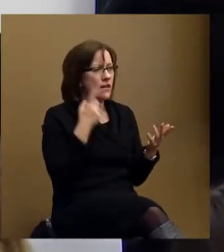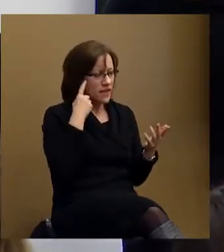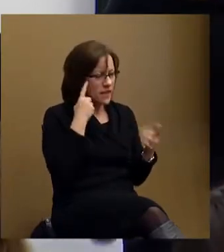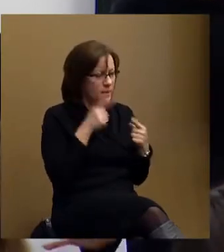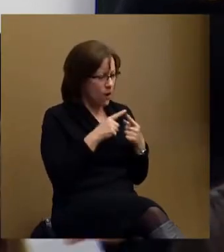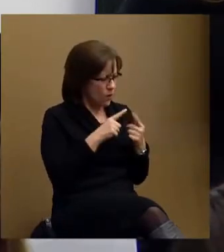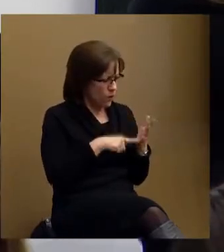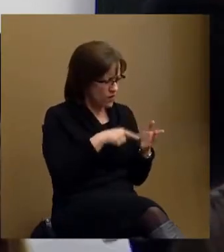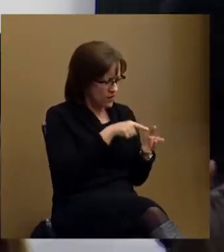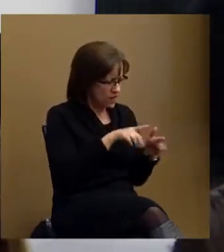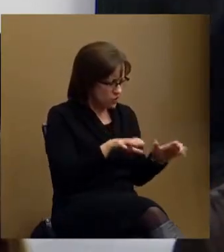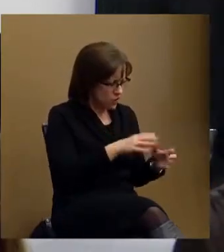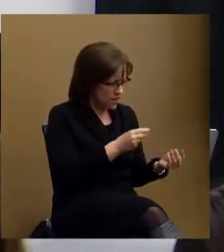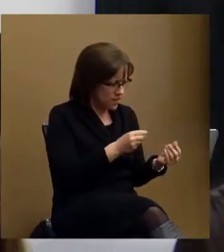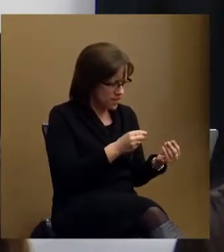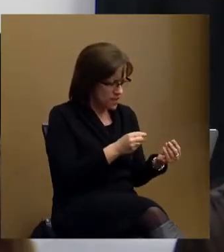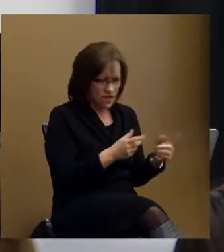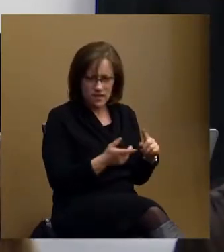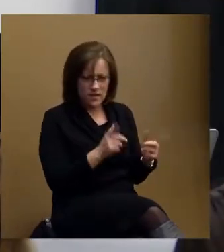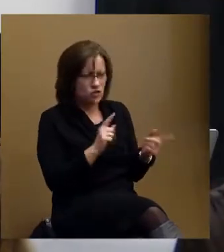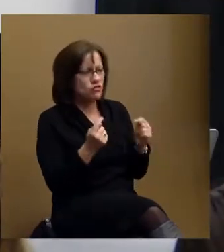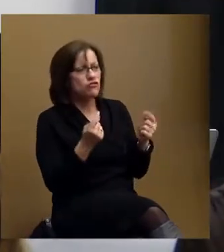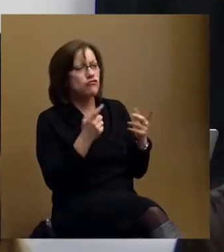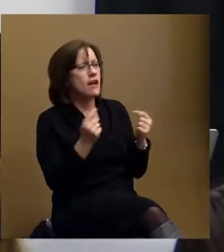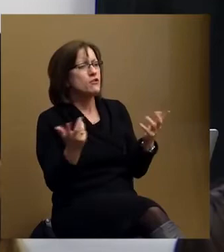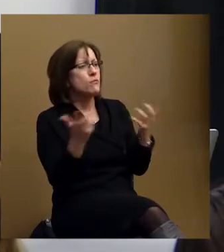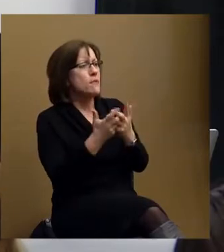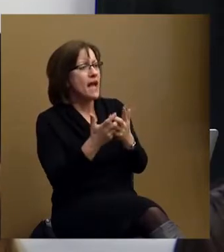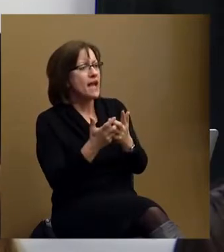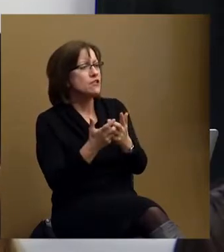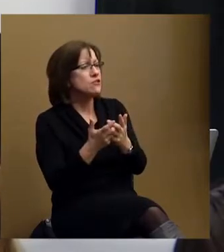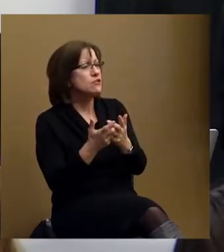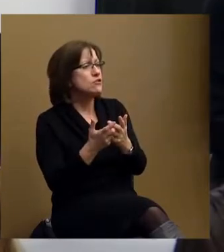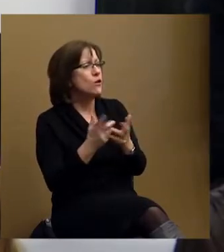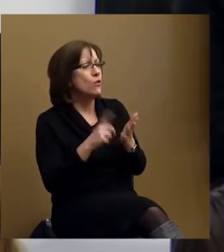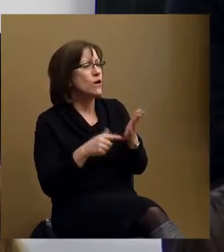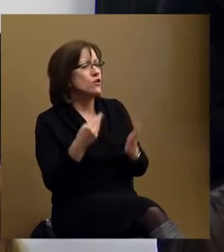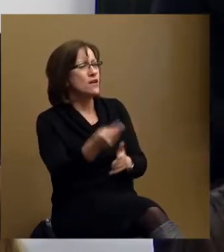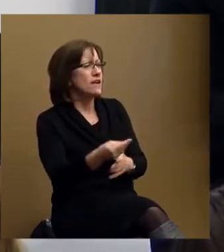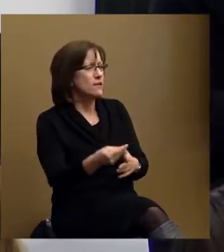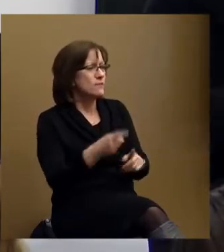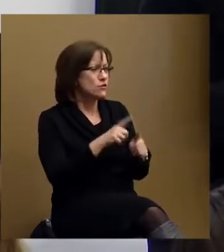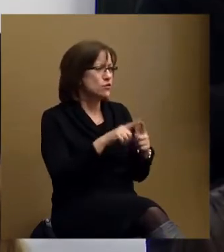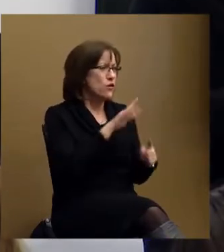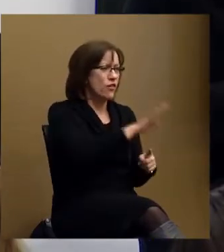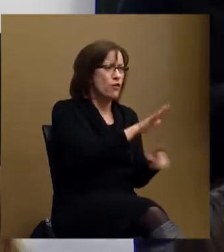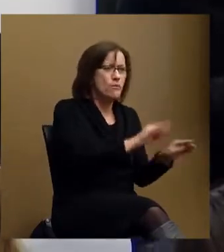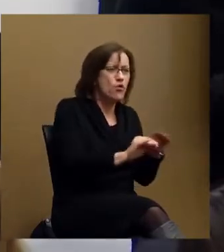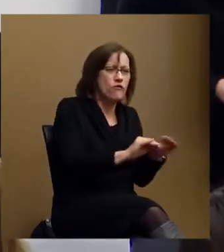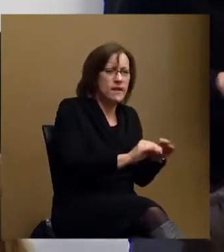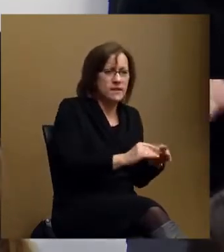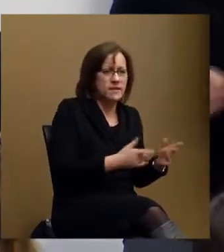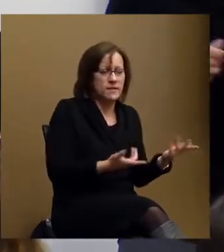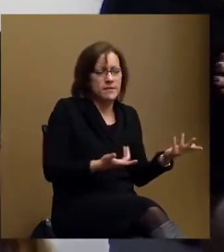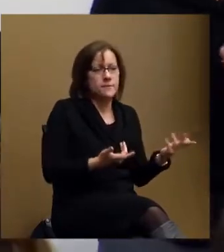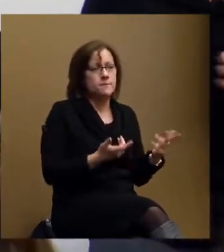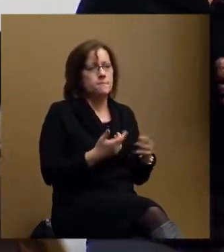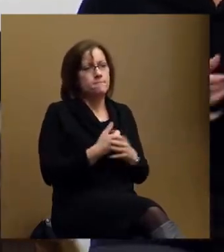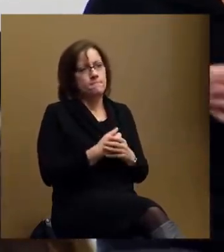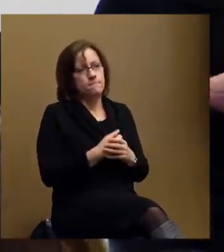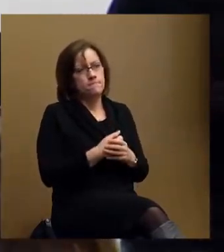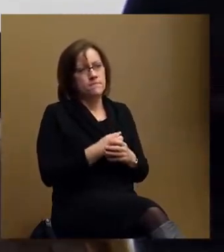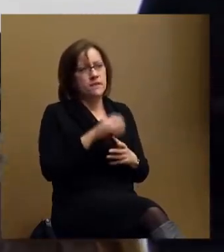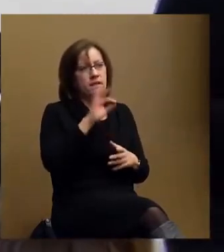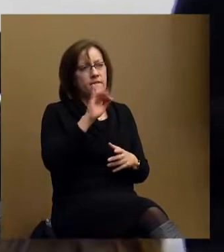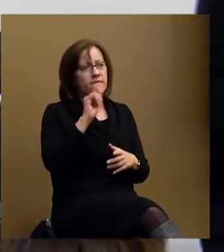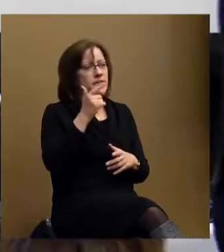doing, and then try to match that intervention to what it is, okay? So I would say fidgets are